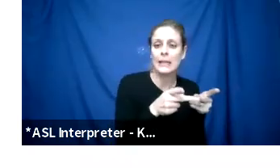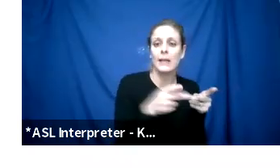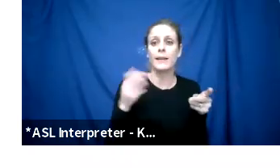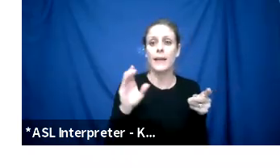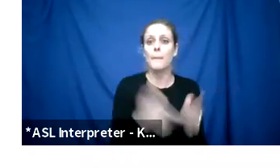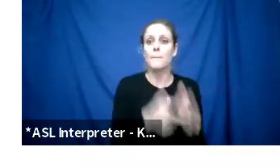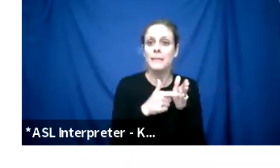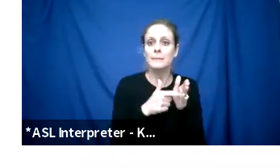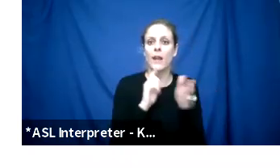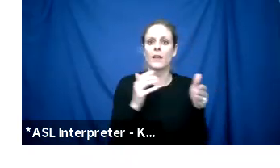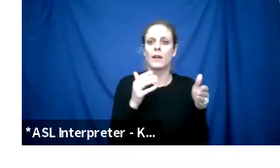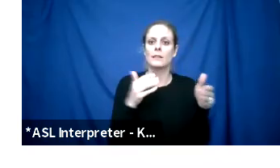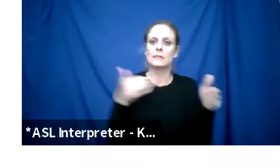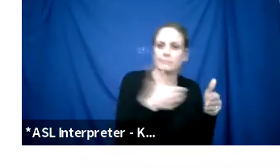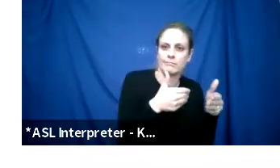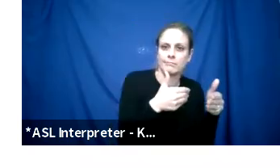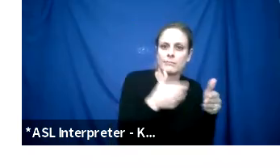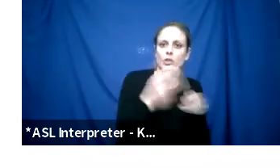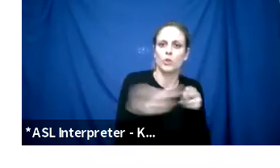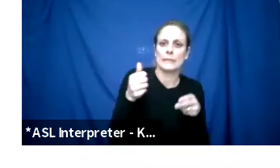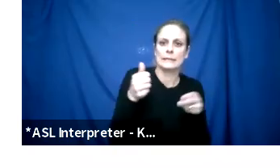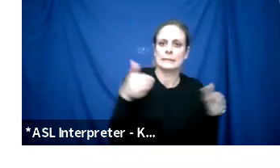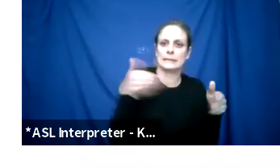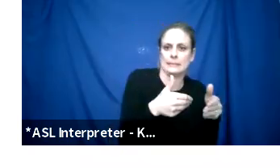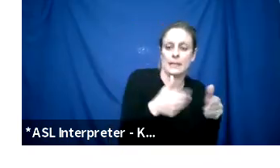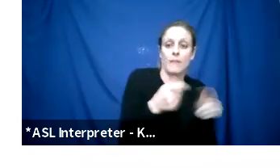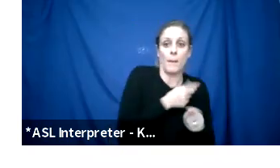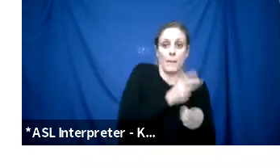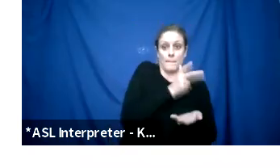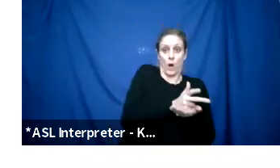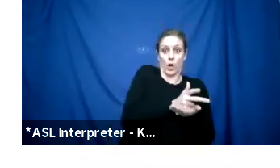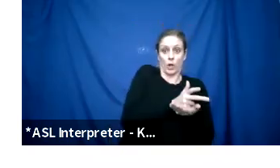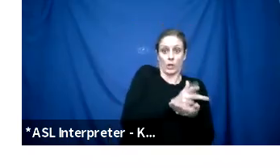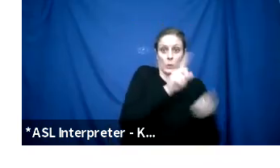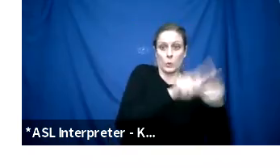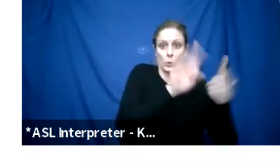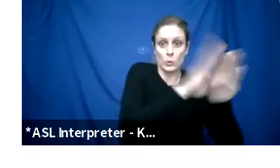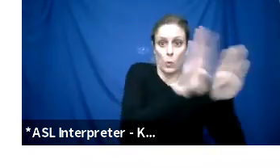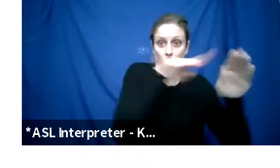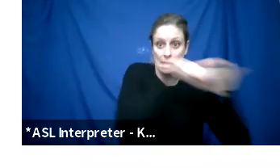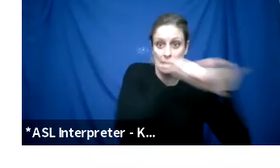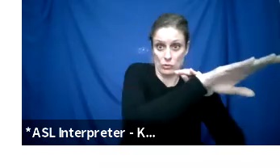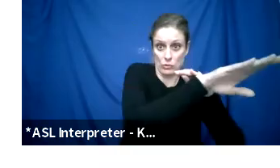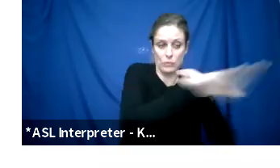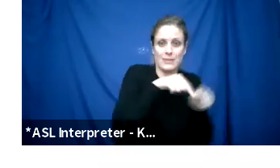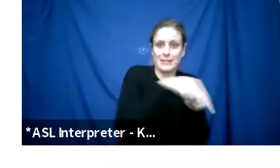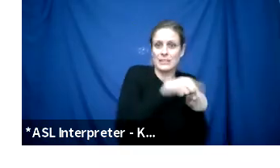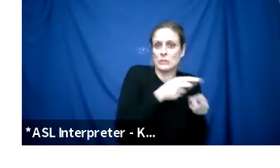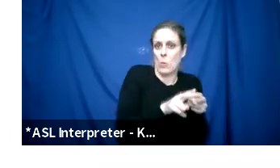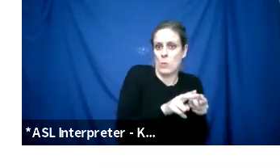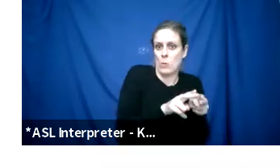shortest accessible route from parking to the entrance that they serve. Okay, so where